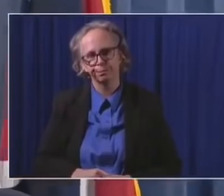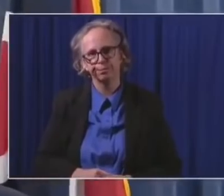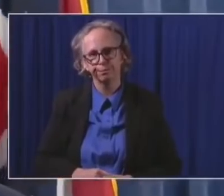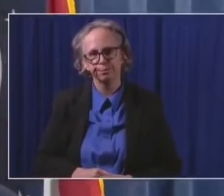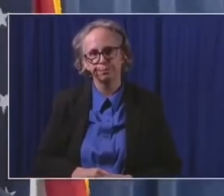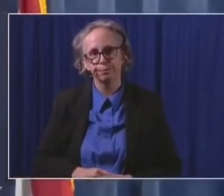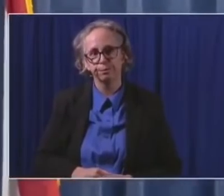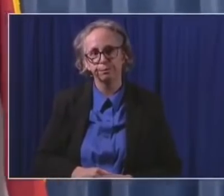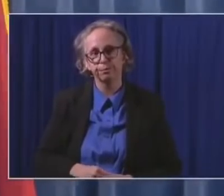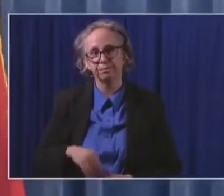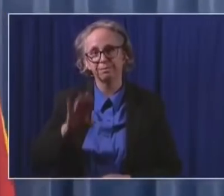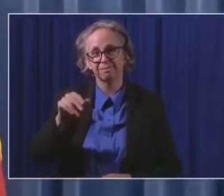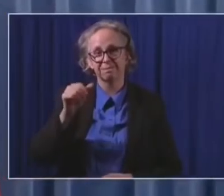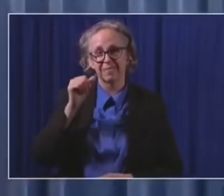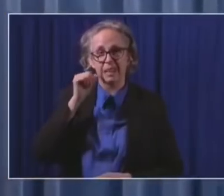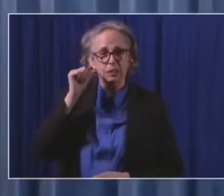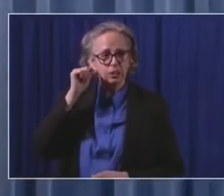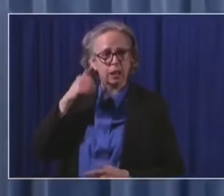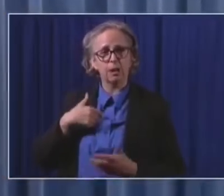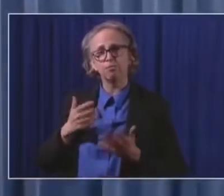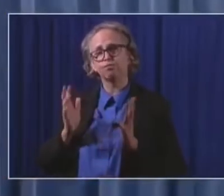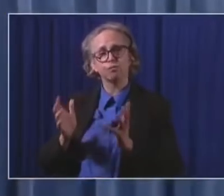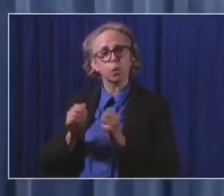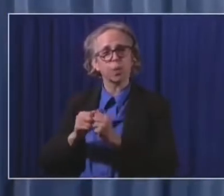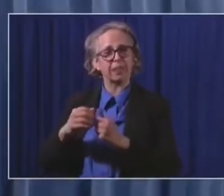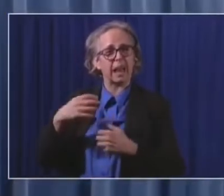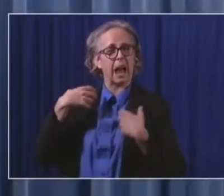the highest level.